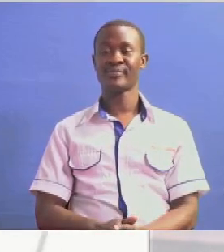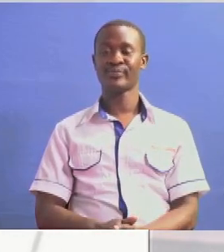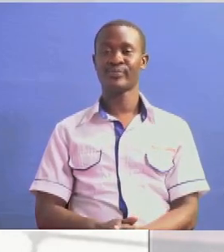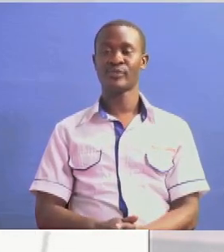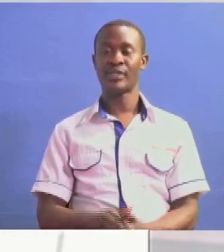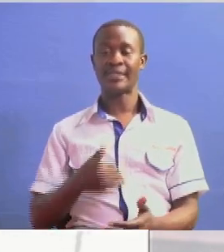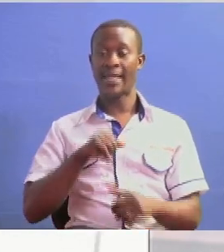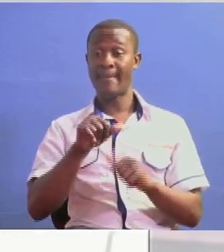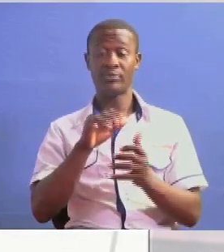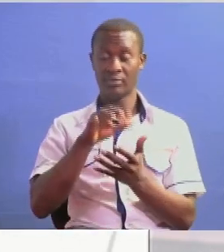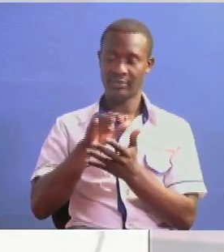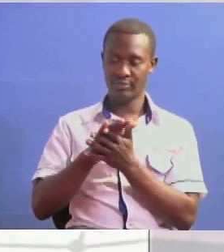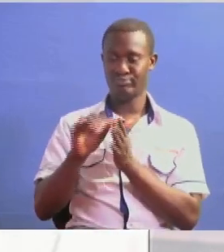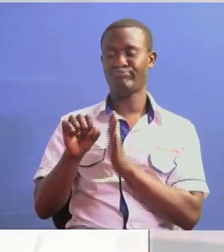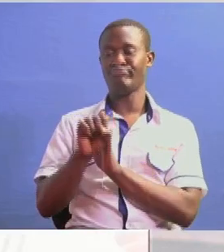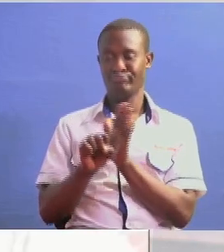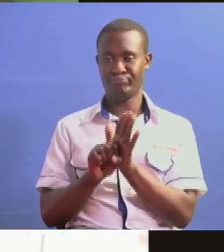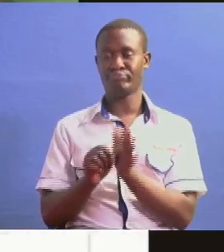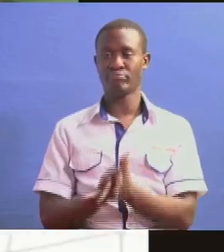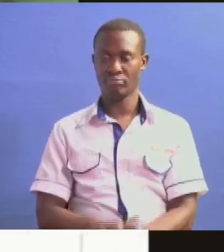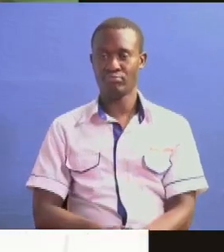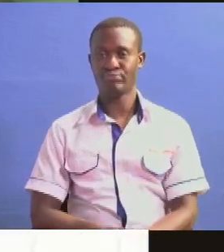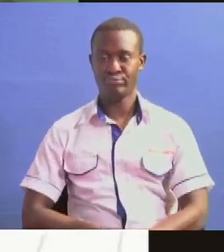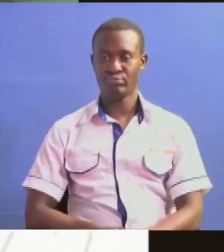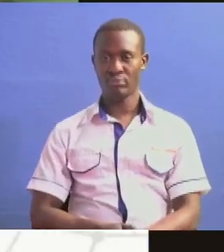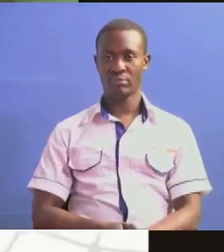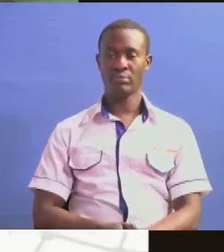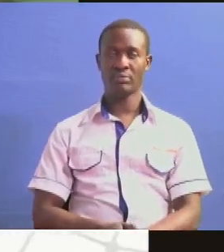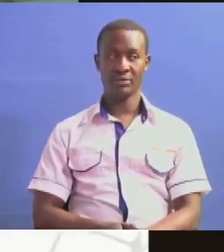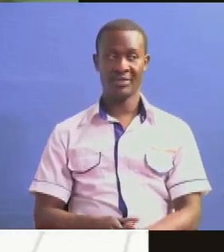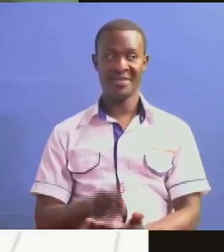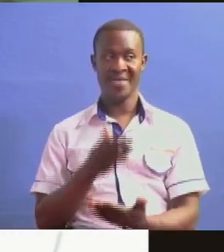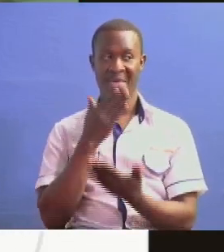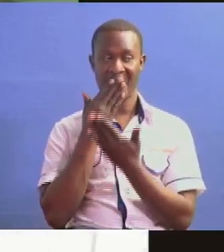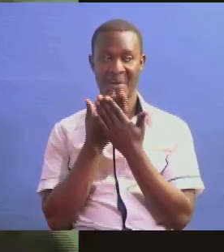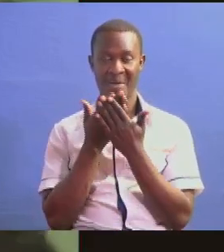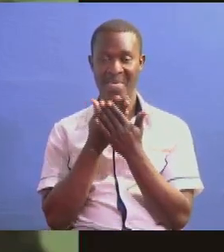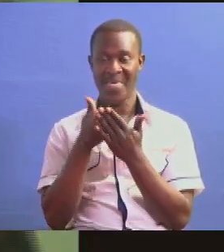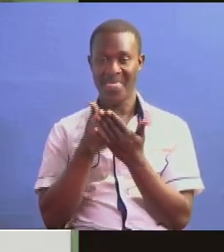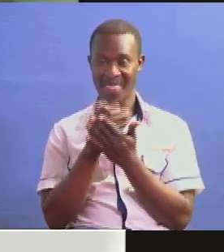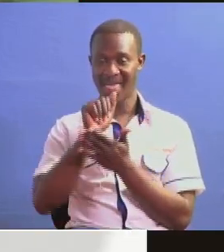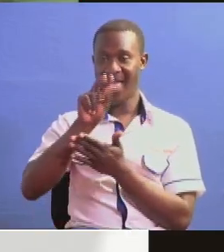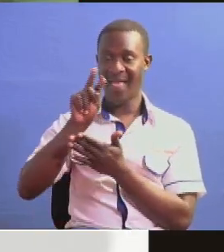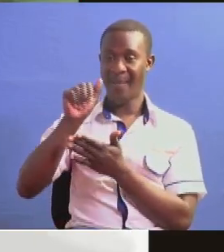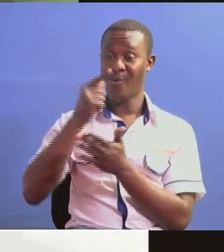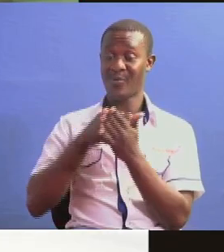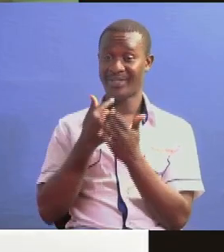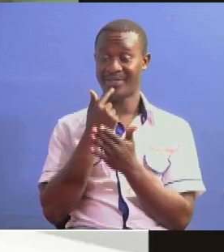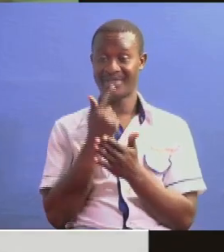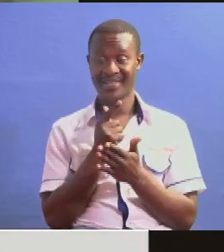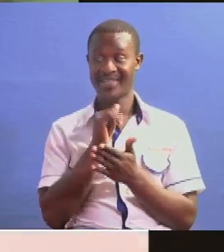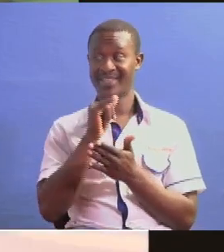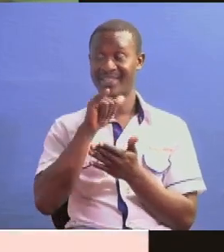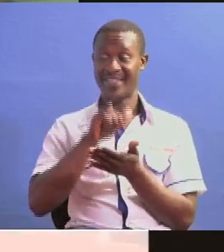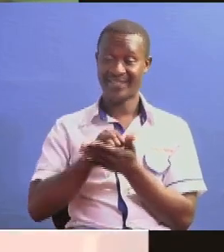regarding this reduced number of subjects. Yeah, thank you very much, Auma. What I was trying to say is